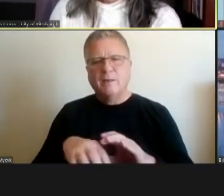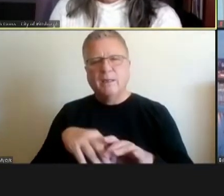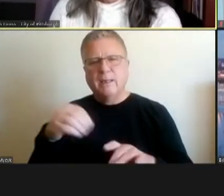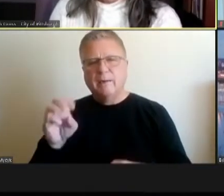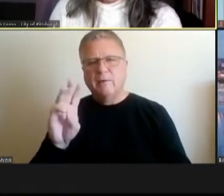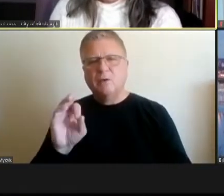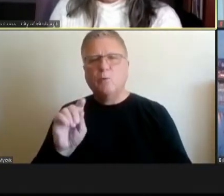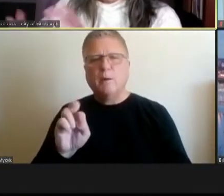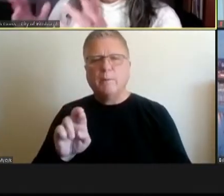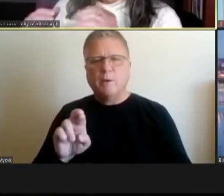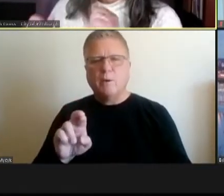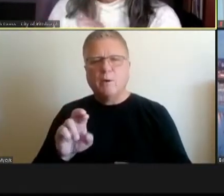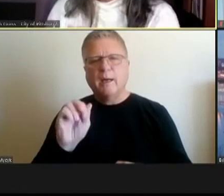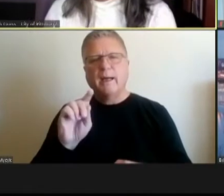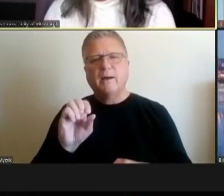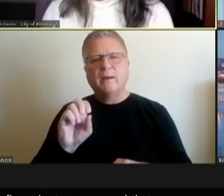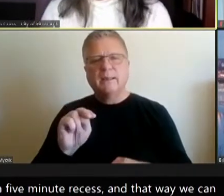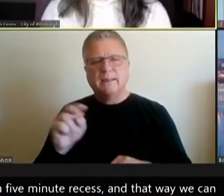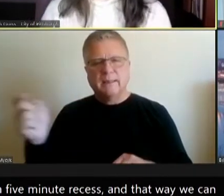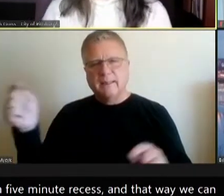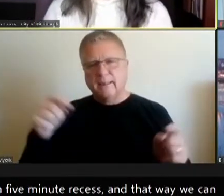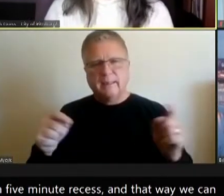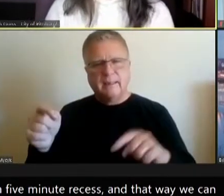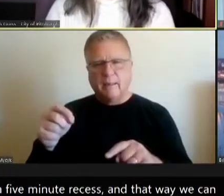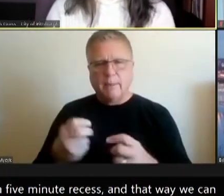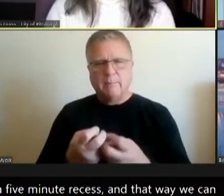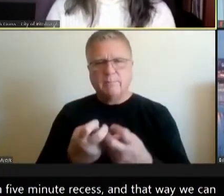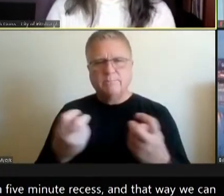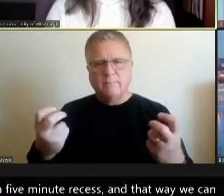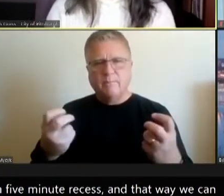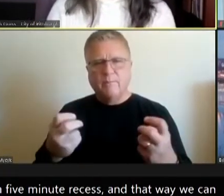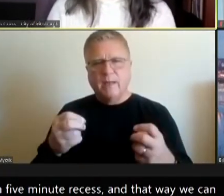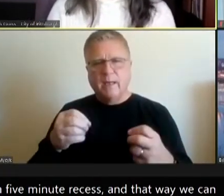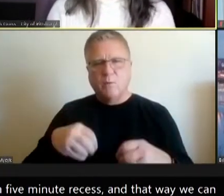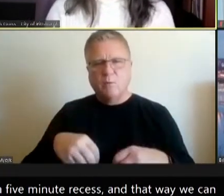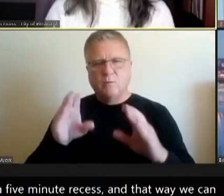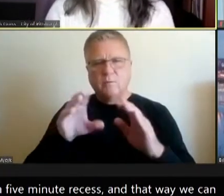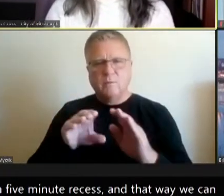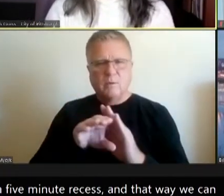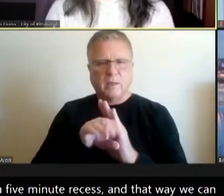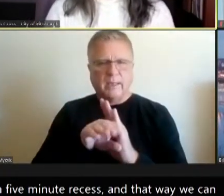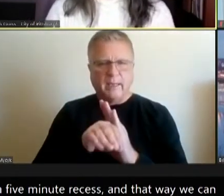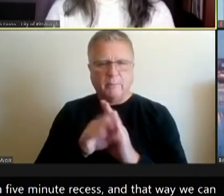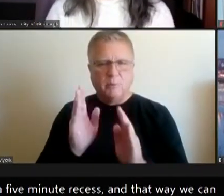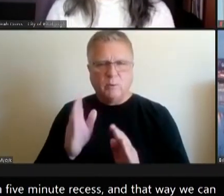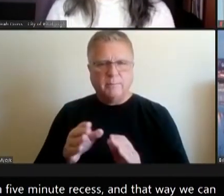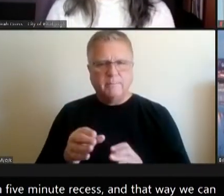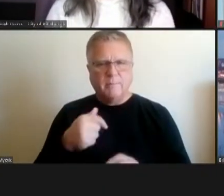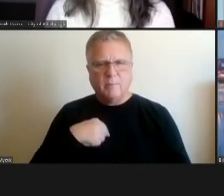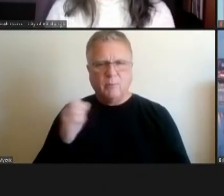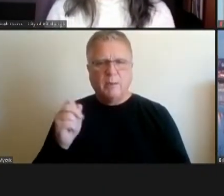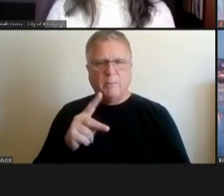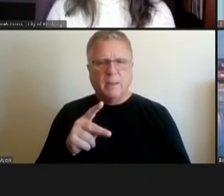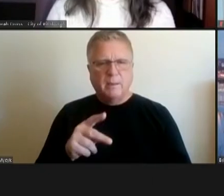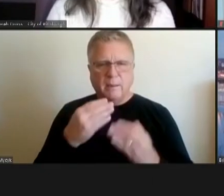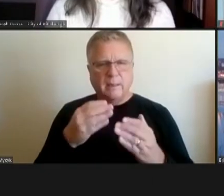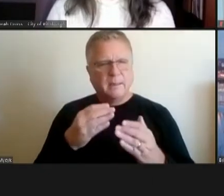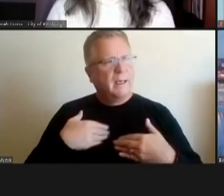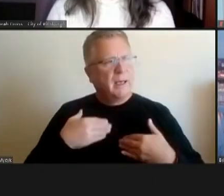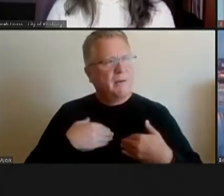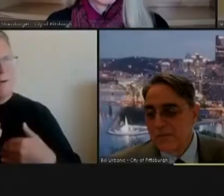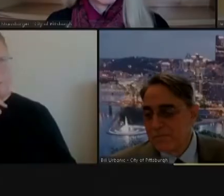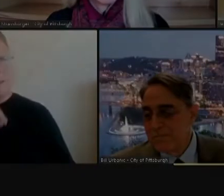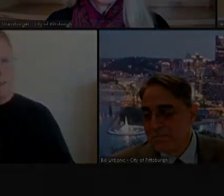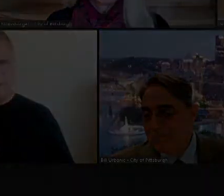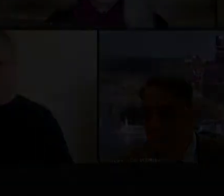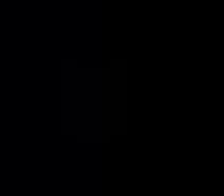get ALCOSAN in, and then we can all turn our cameras back on. Be right back. Thank you. Happy Thanksgiving. Happy